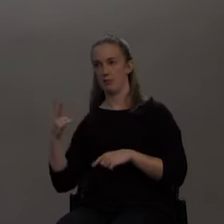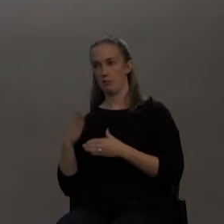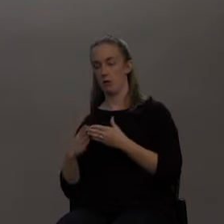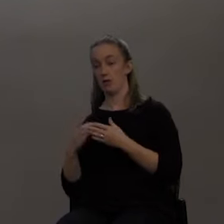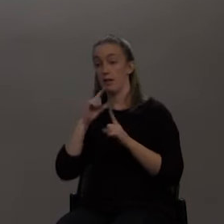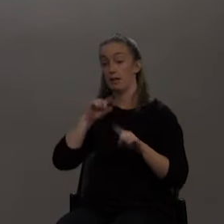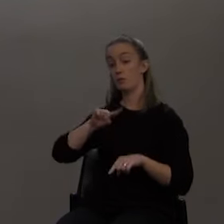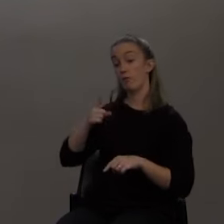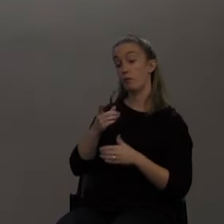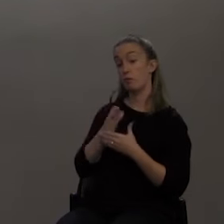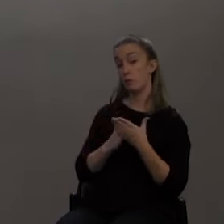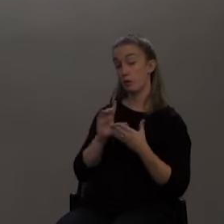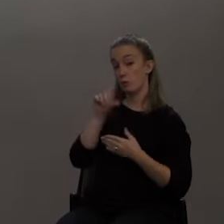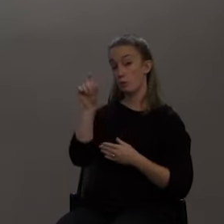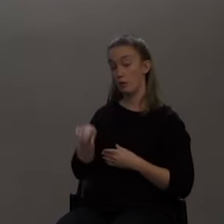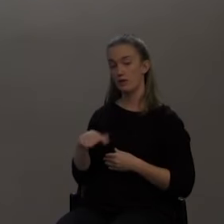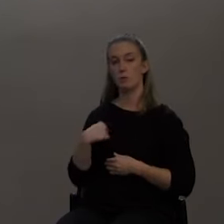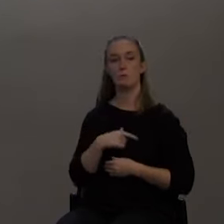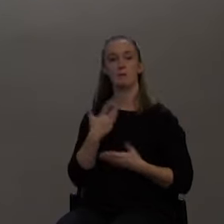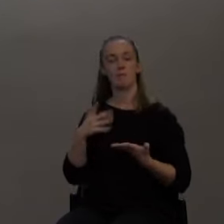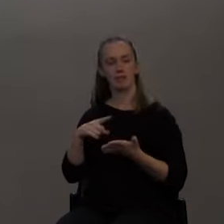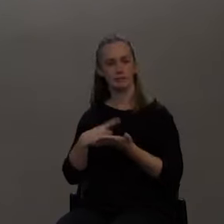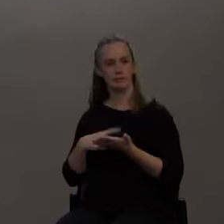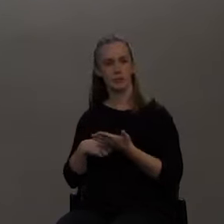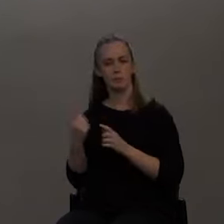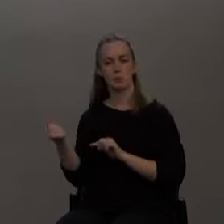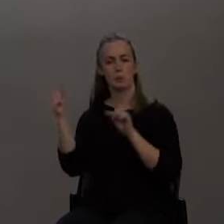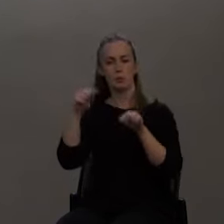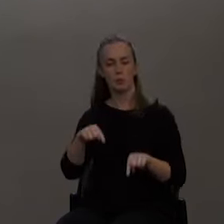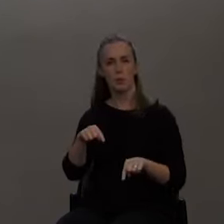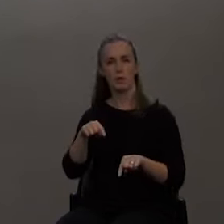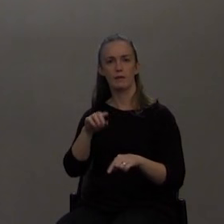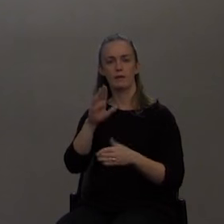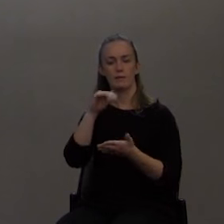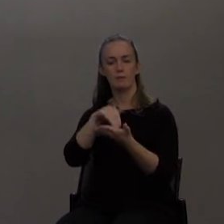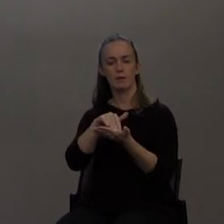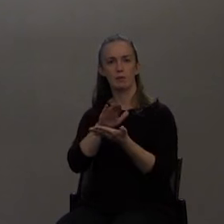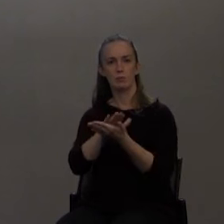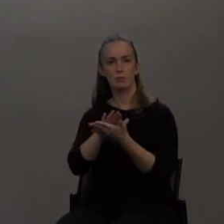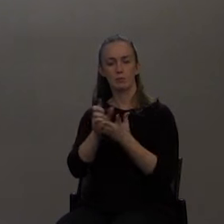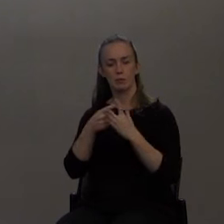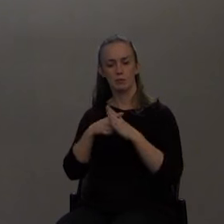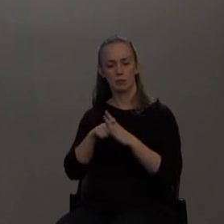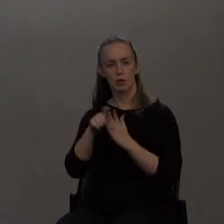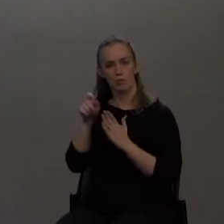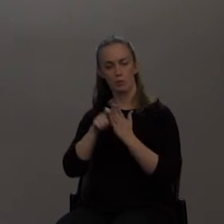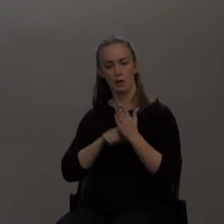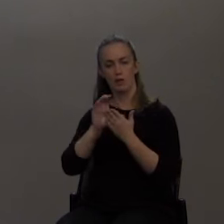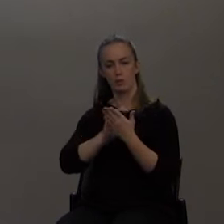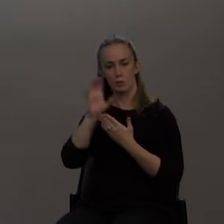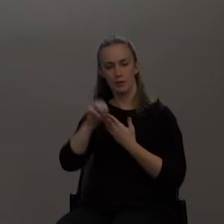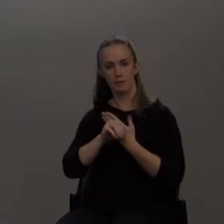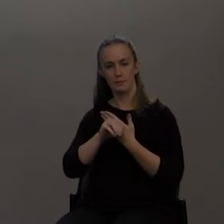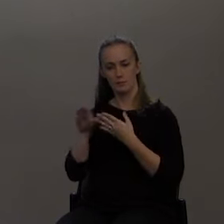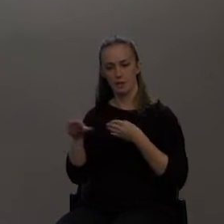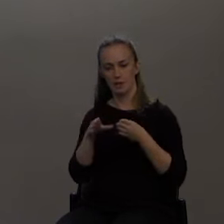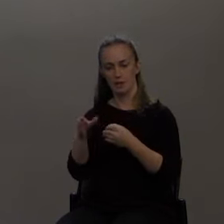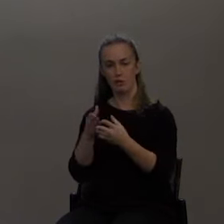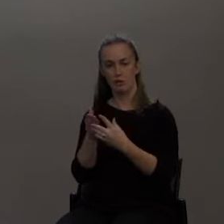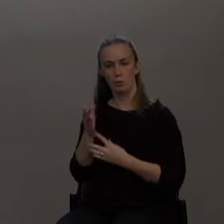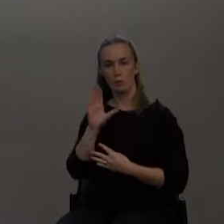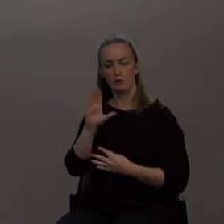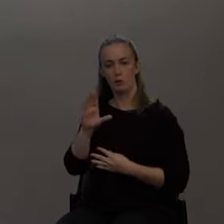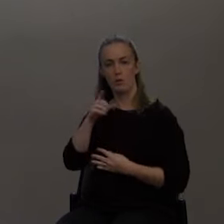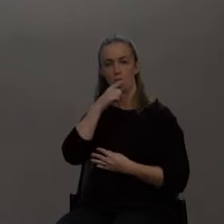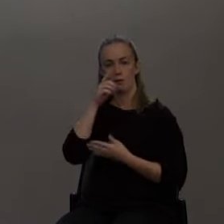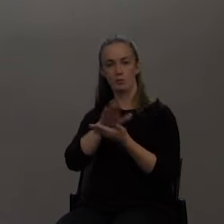is, we talked about going down into the middle school and starting to create curriculum paths through your public school systems so